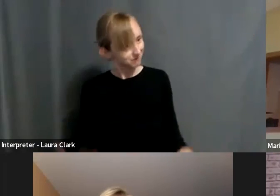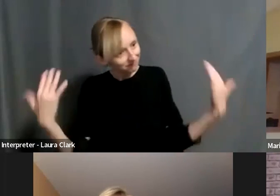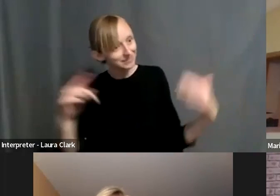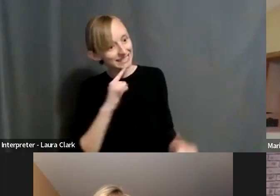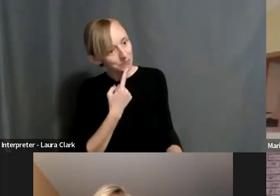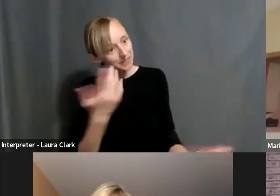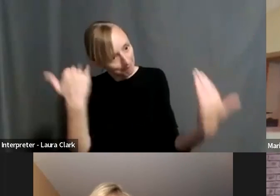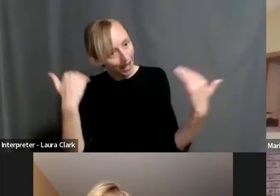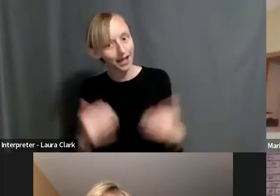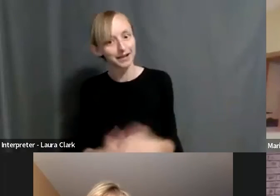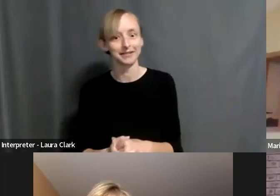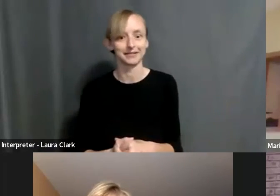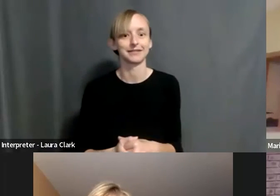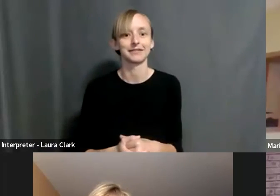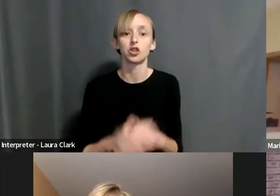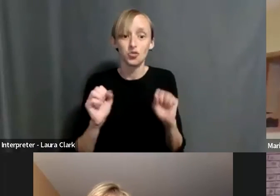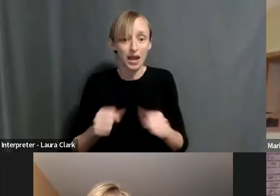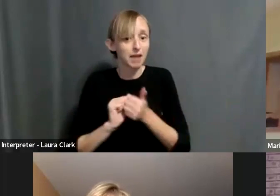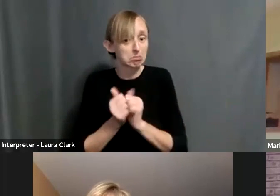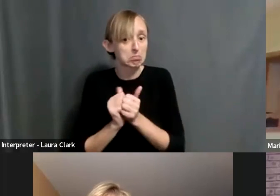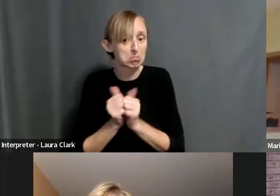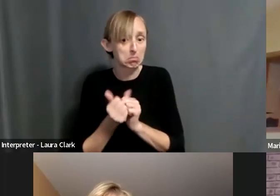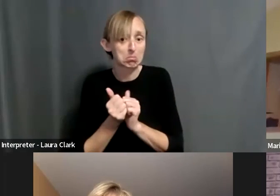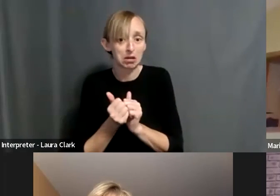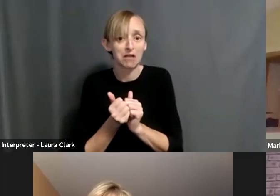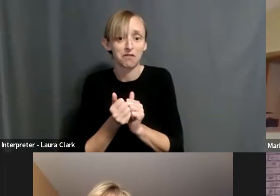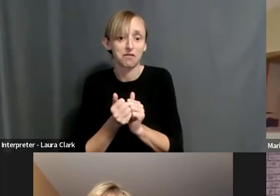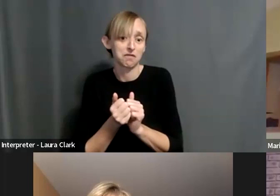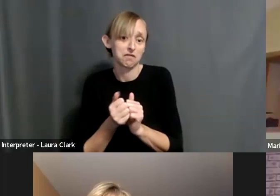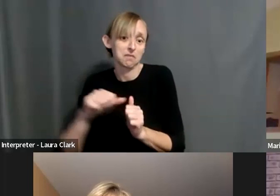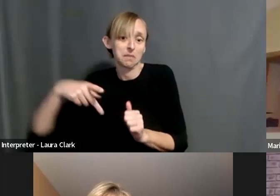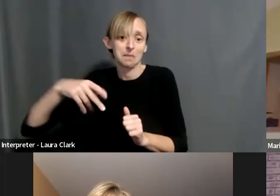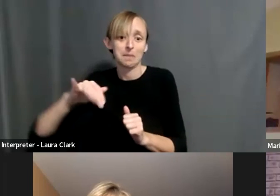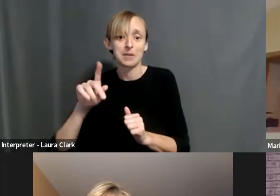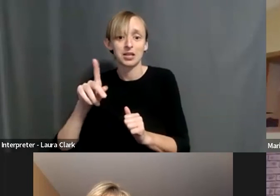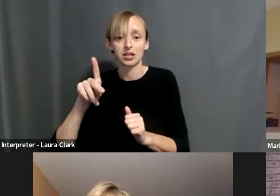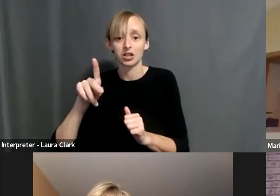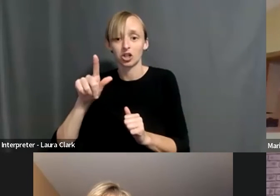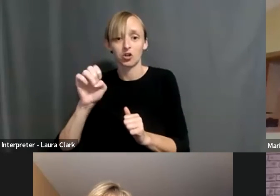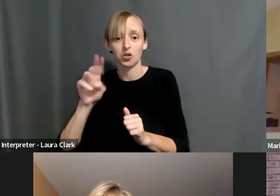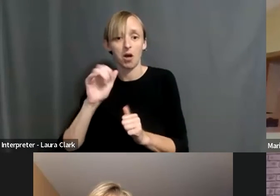it's but you can be pretty competitive in that sport, so I like it.